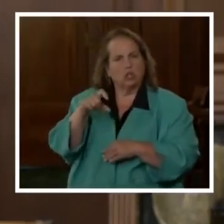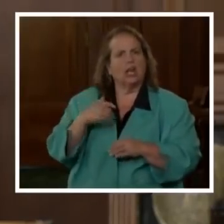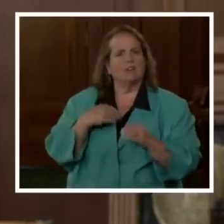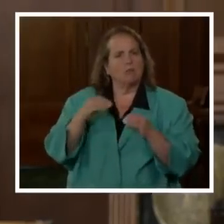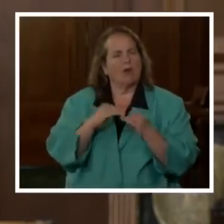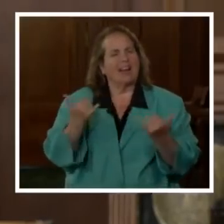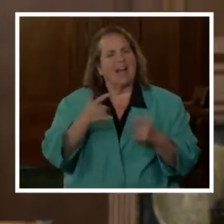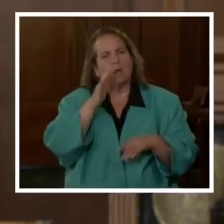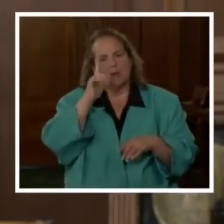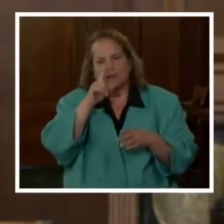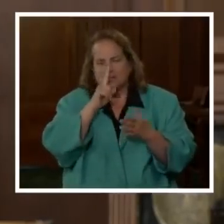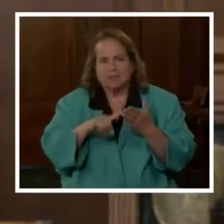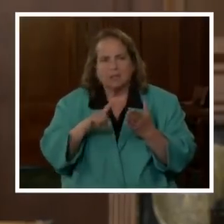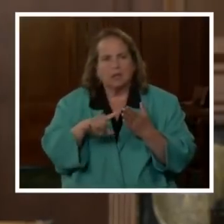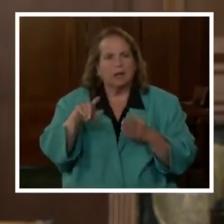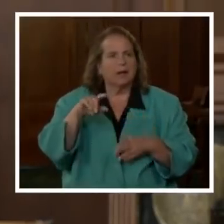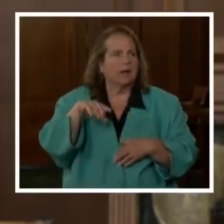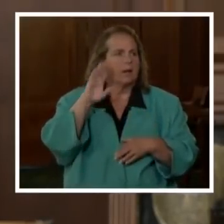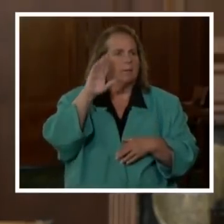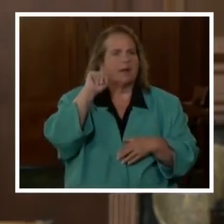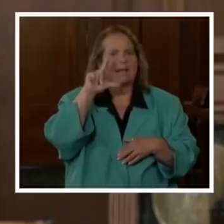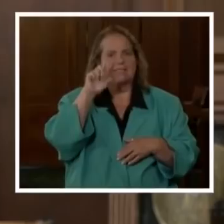ballistics. It's going to